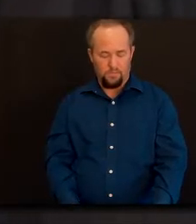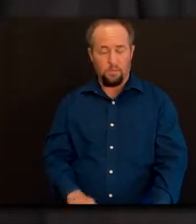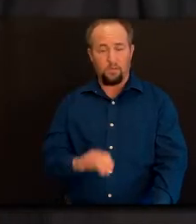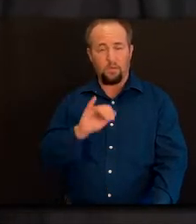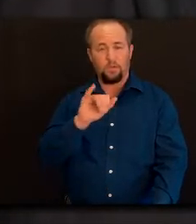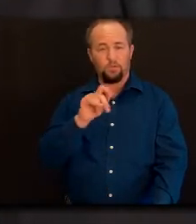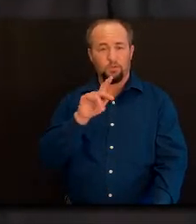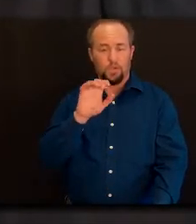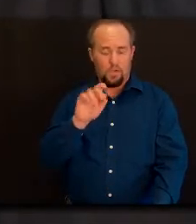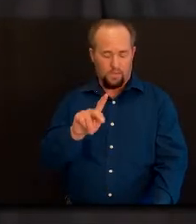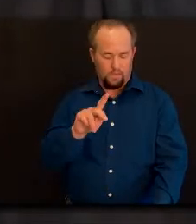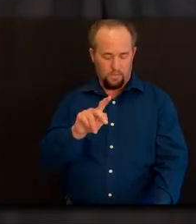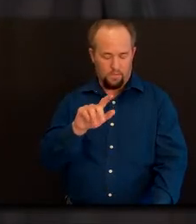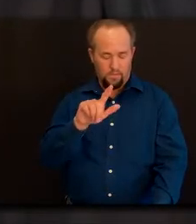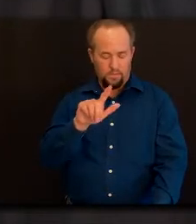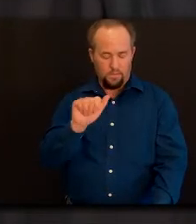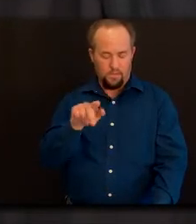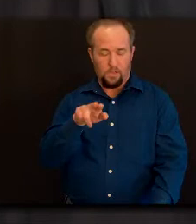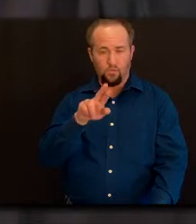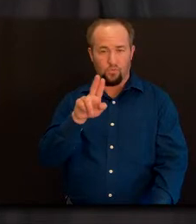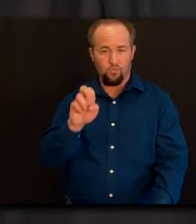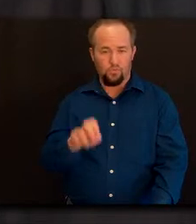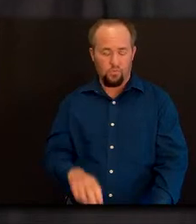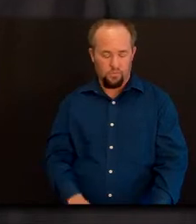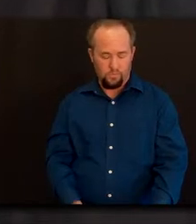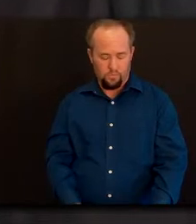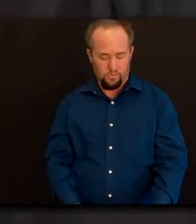Jack Herbert LaRue.